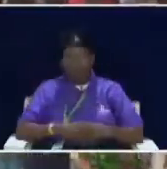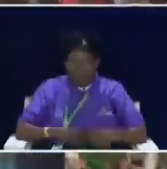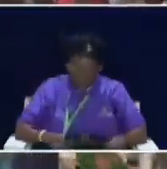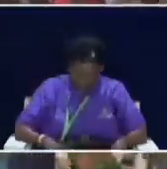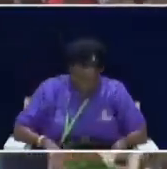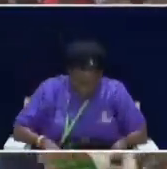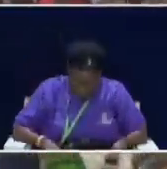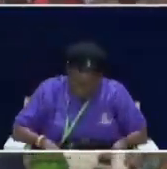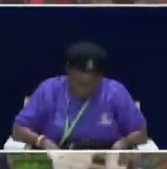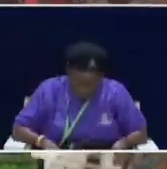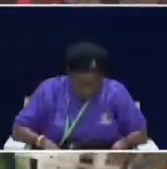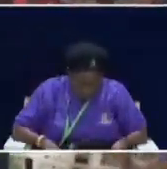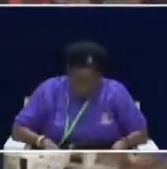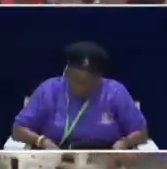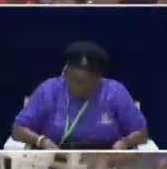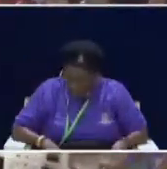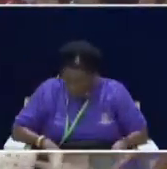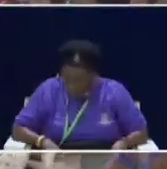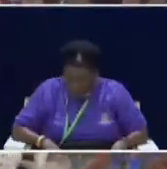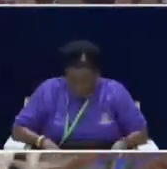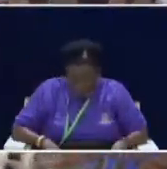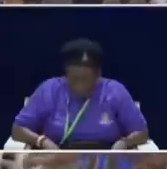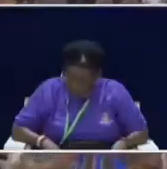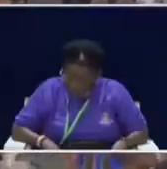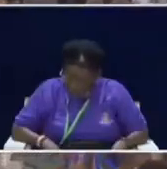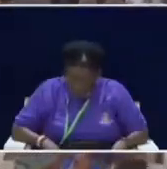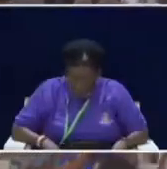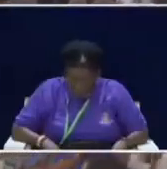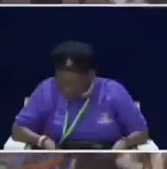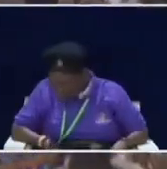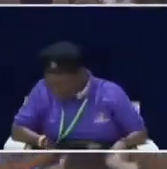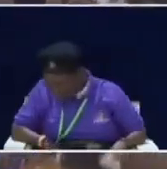Hallelujah, my Lord.